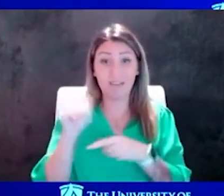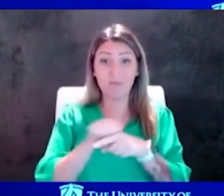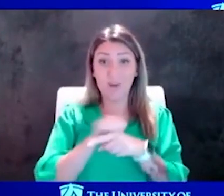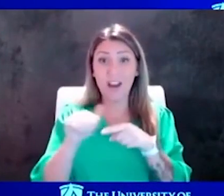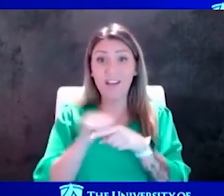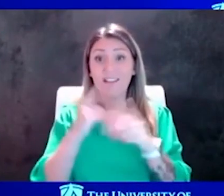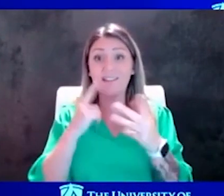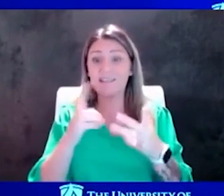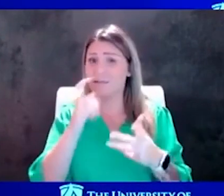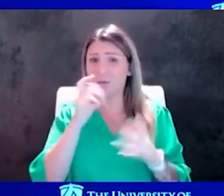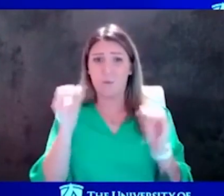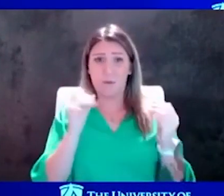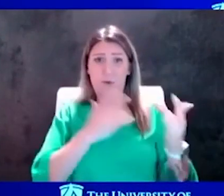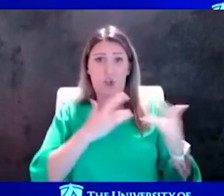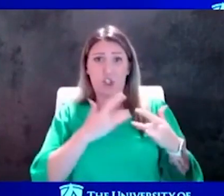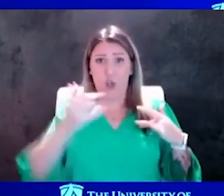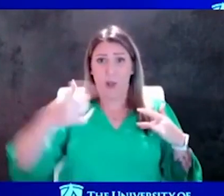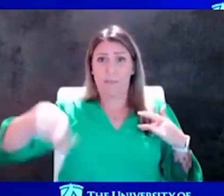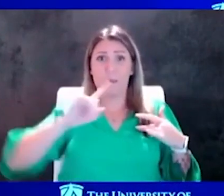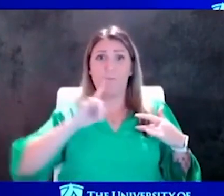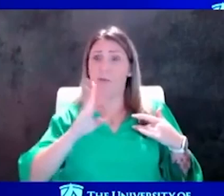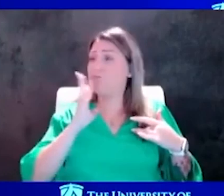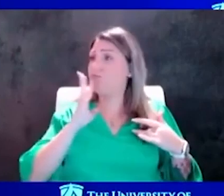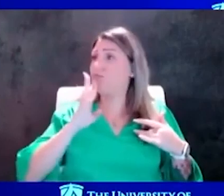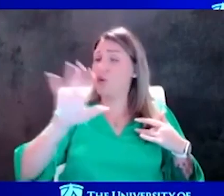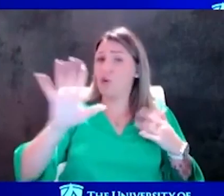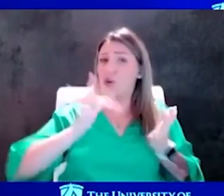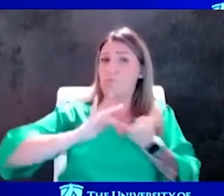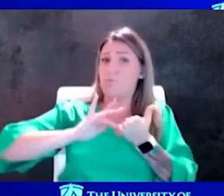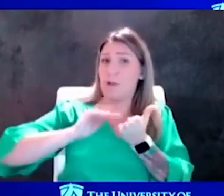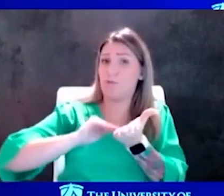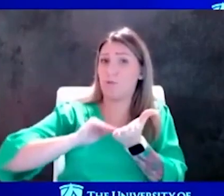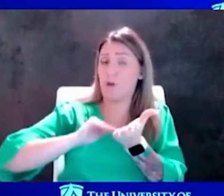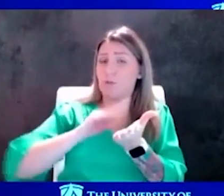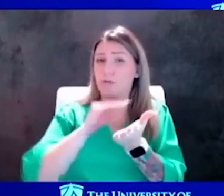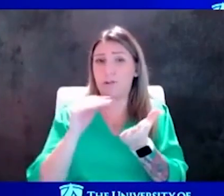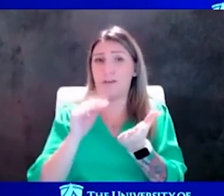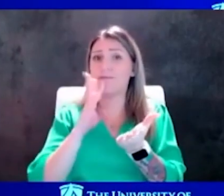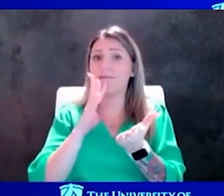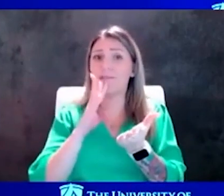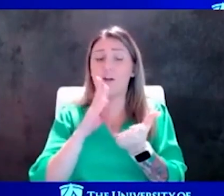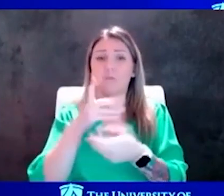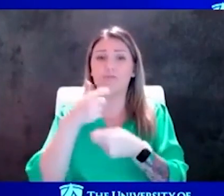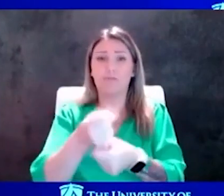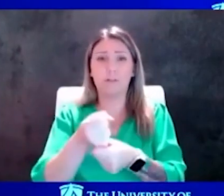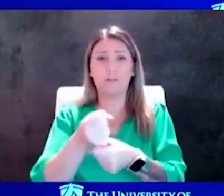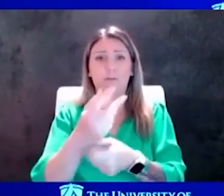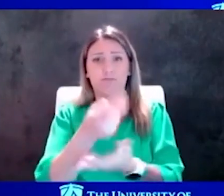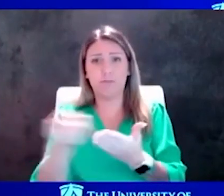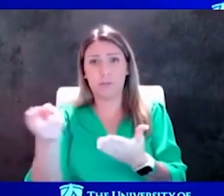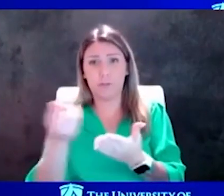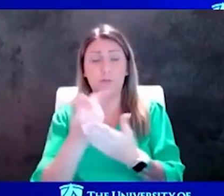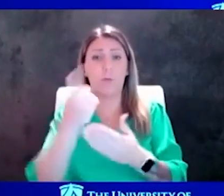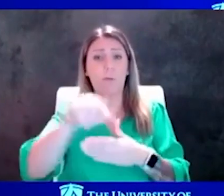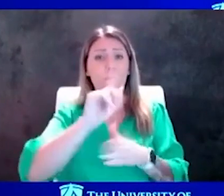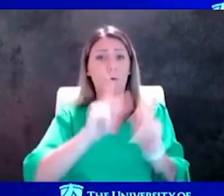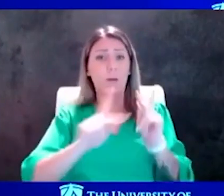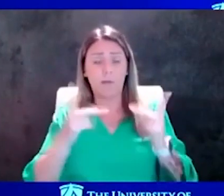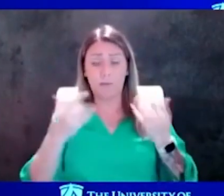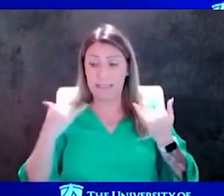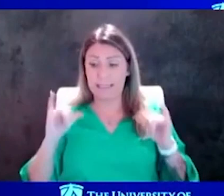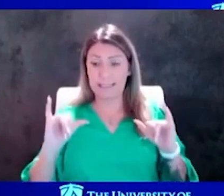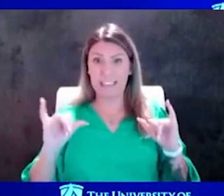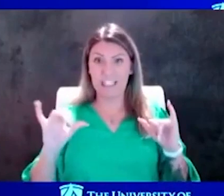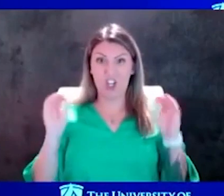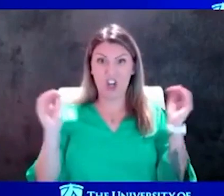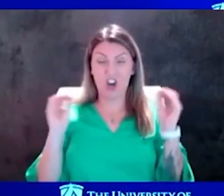concern about them because they will either talk with their medical provider, they will talk with trusted sources. It's those people that still haven't gotten any